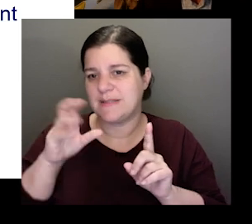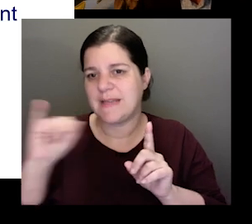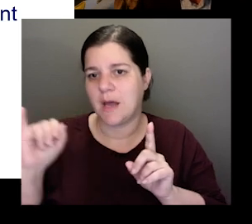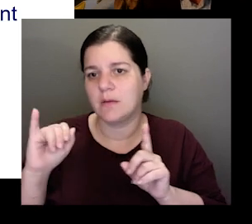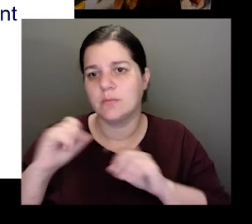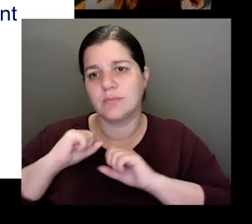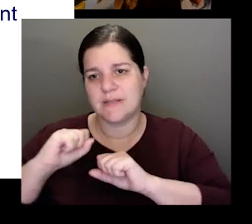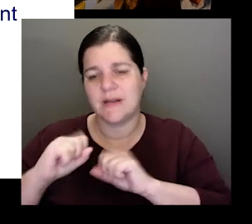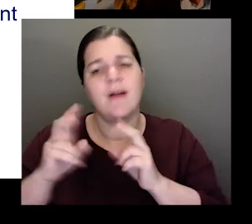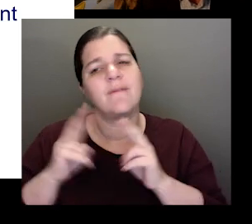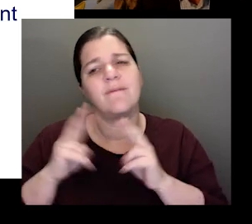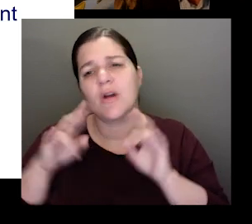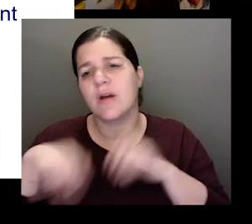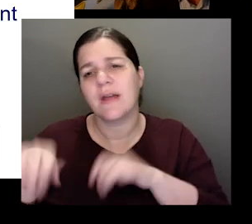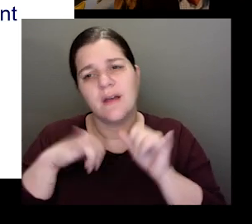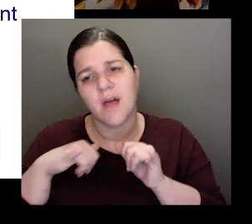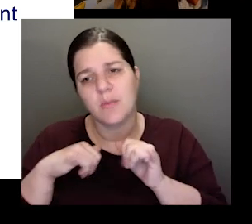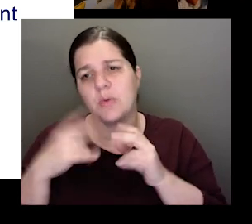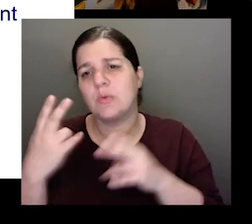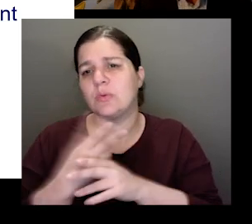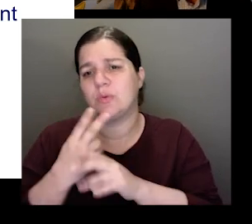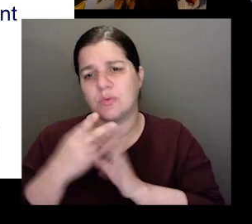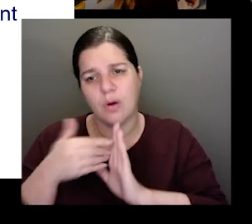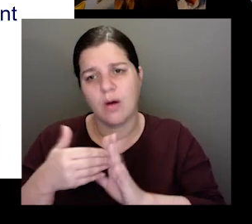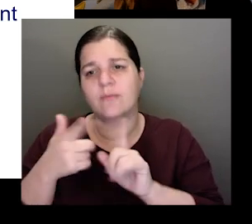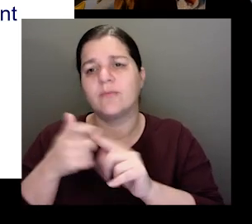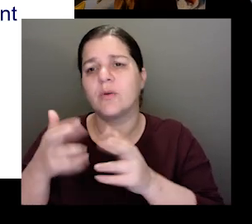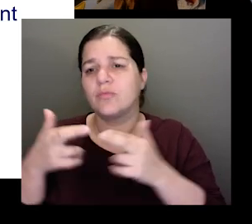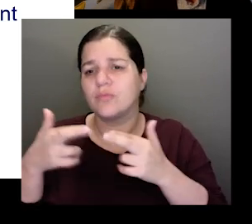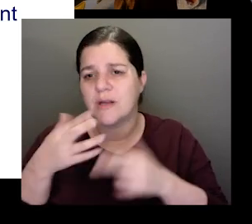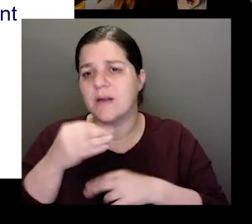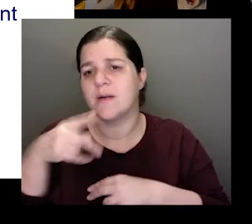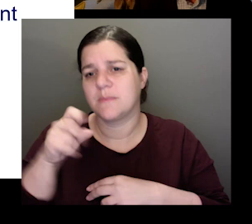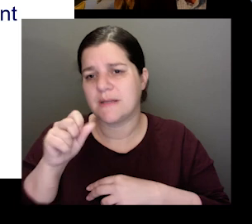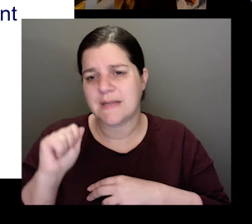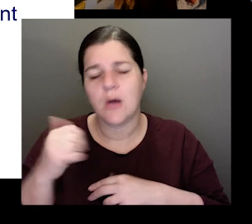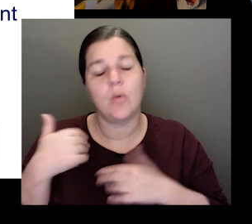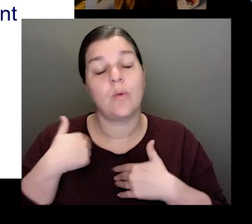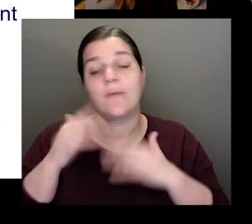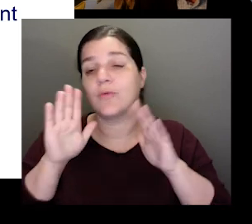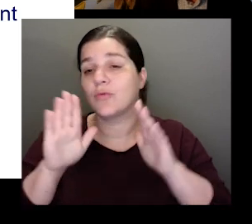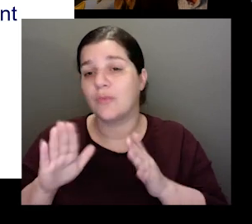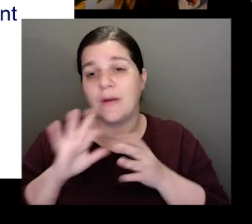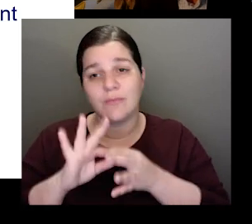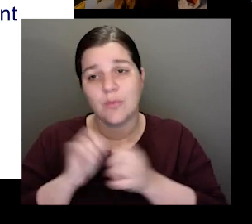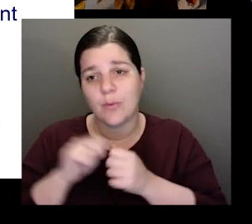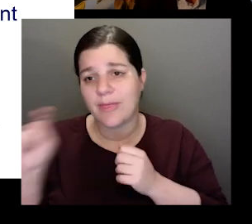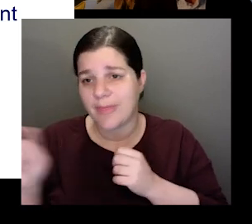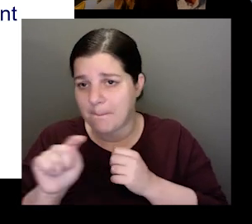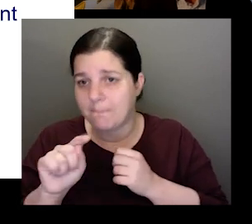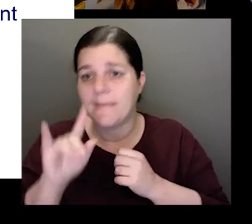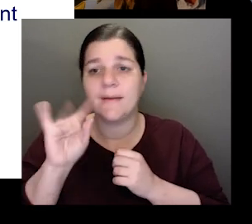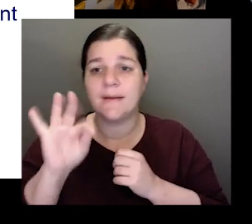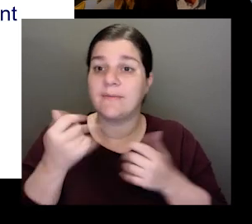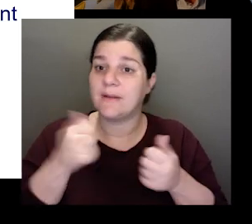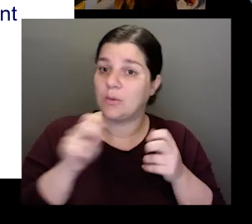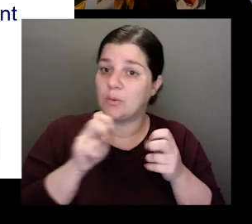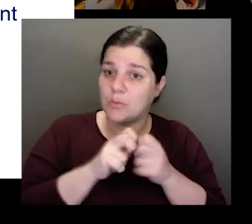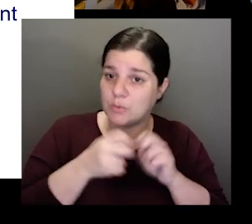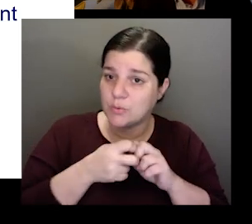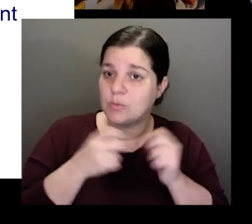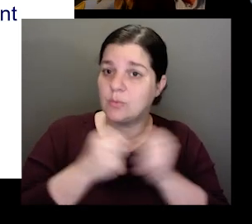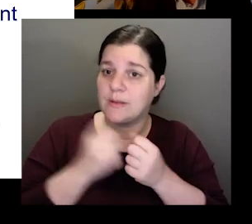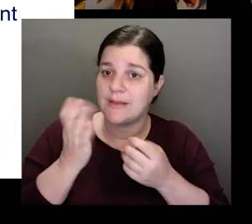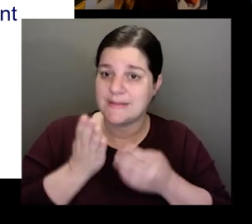common, very used by the regions and the PSAs. We have a great relationship with them. So if you have any issues with